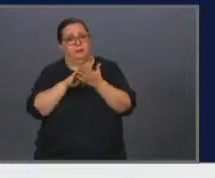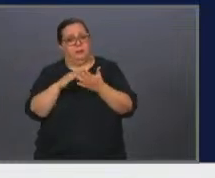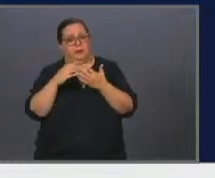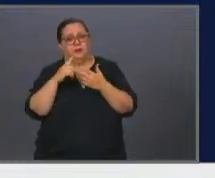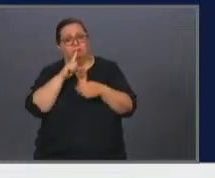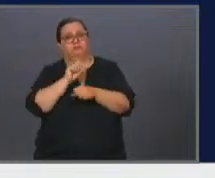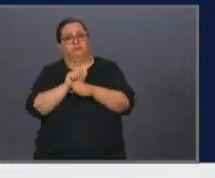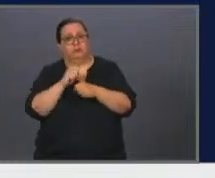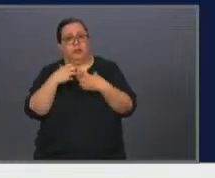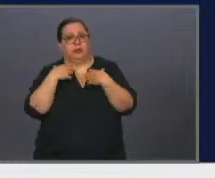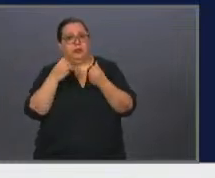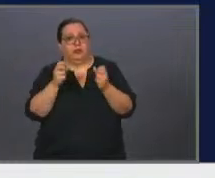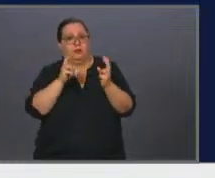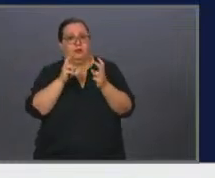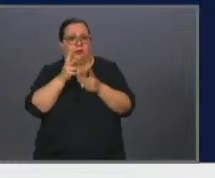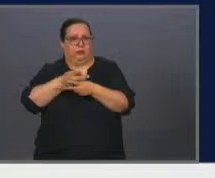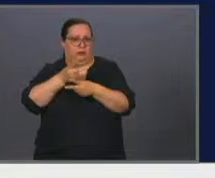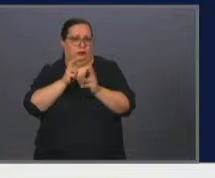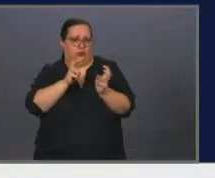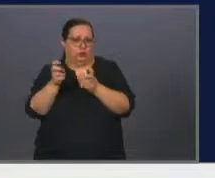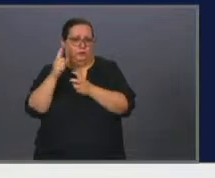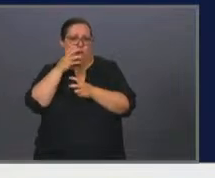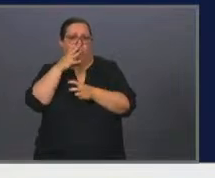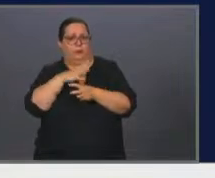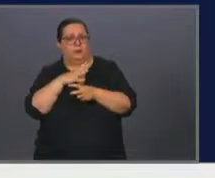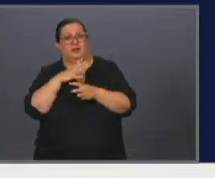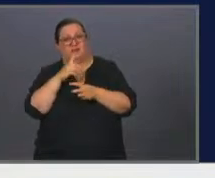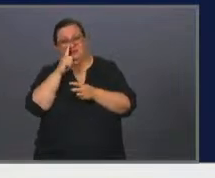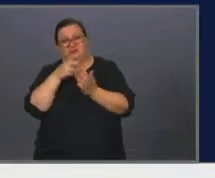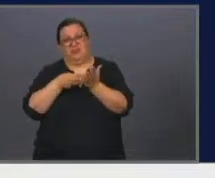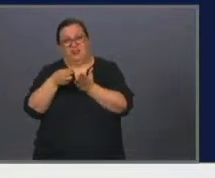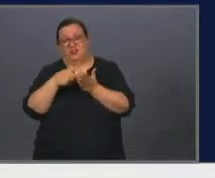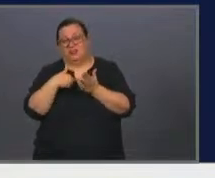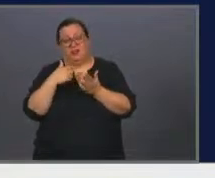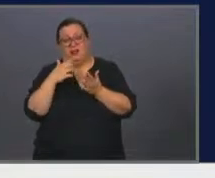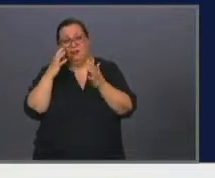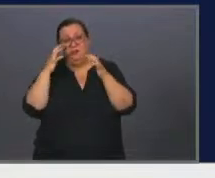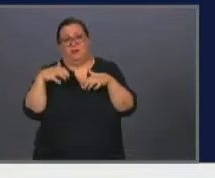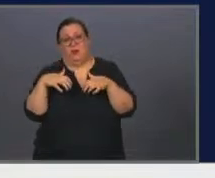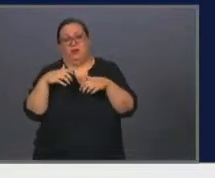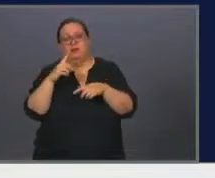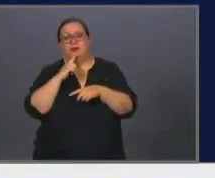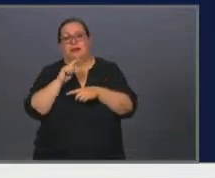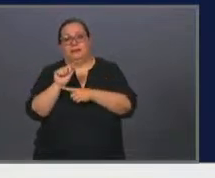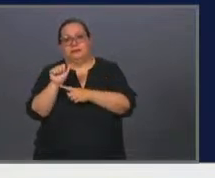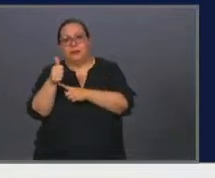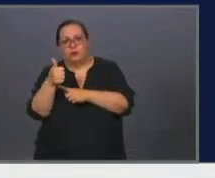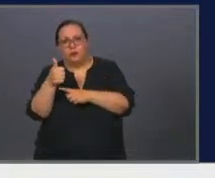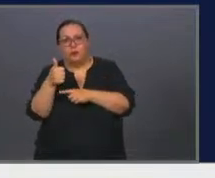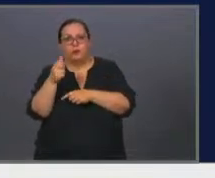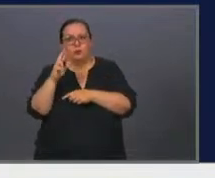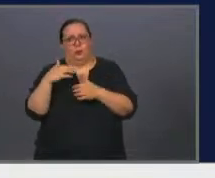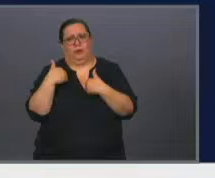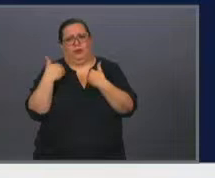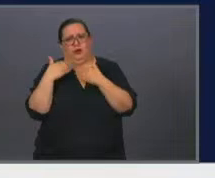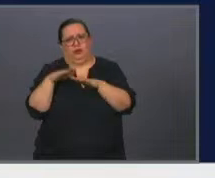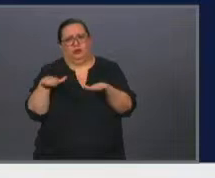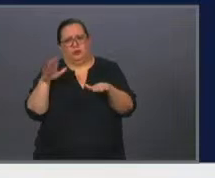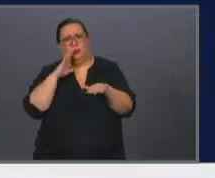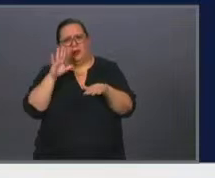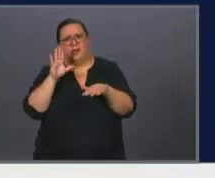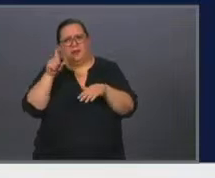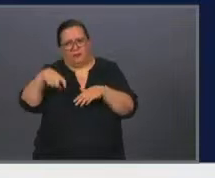women. I'm, to be honest, appalled at the idea that a 10-year-old or young children would have to